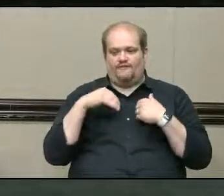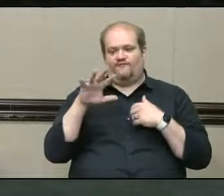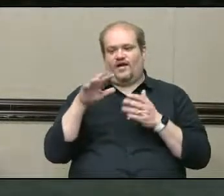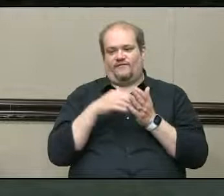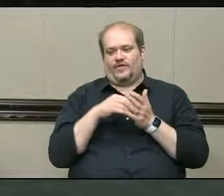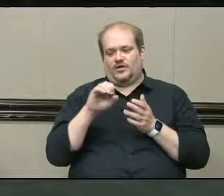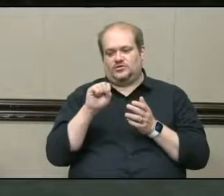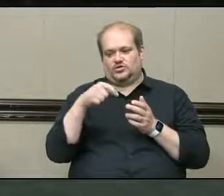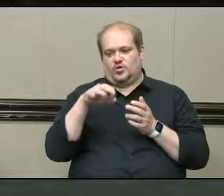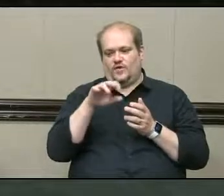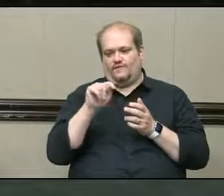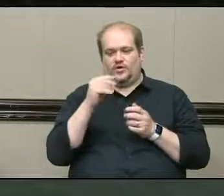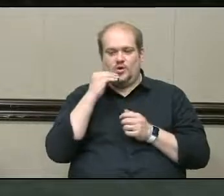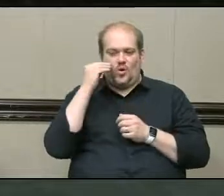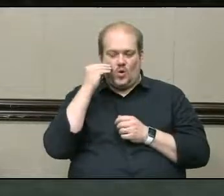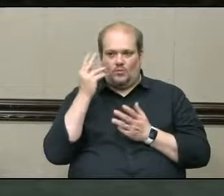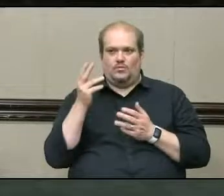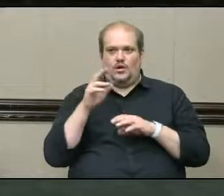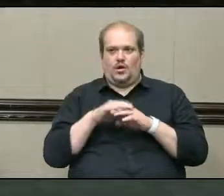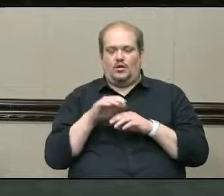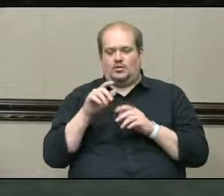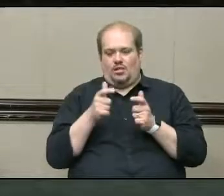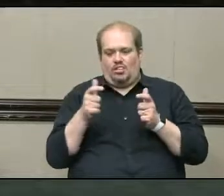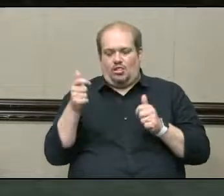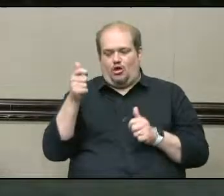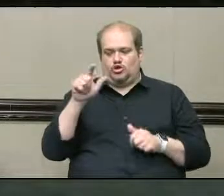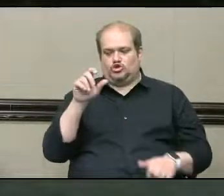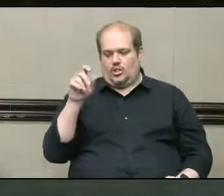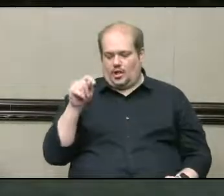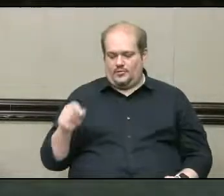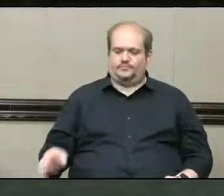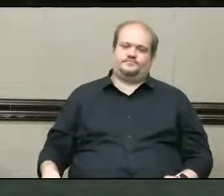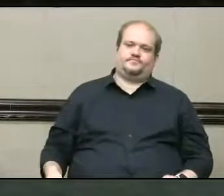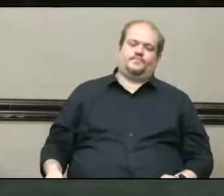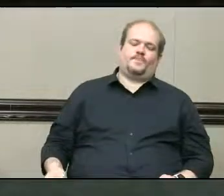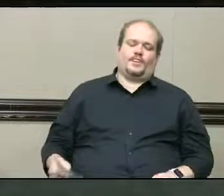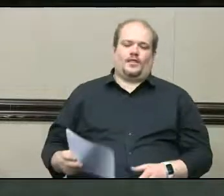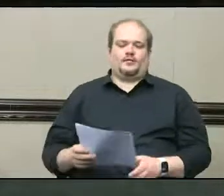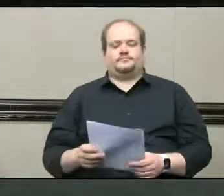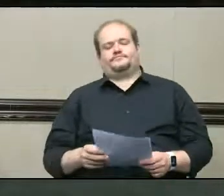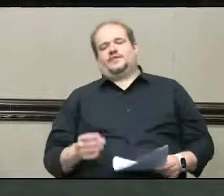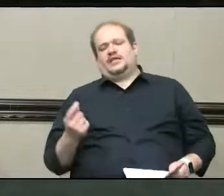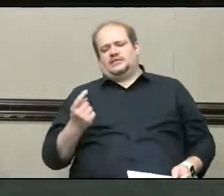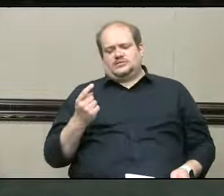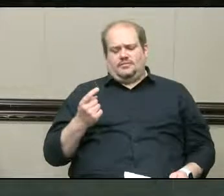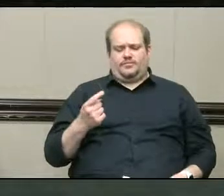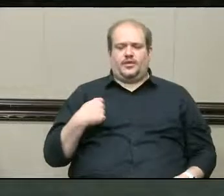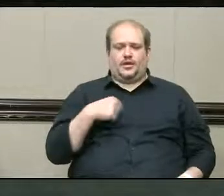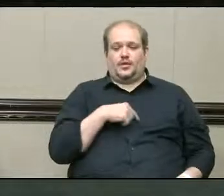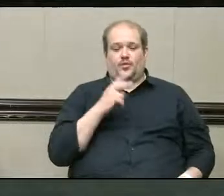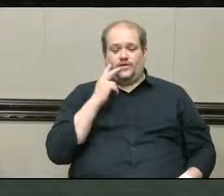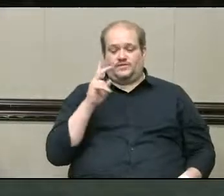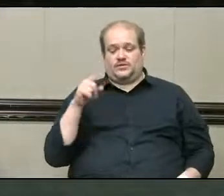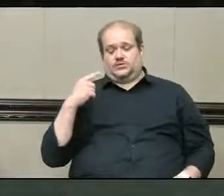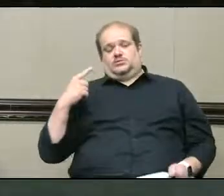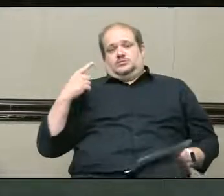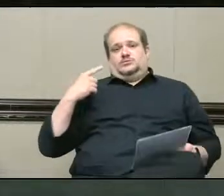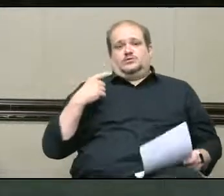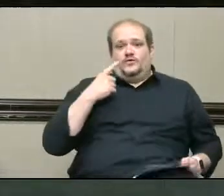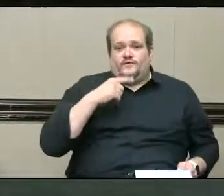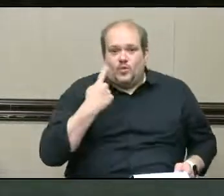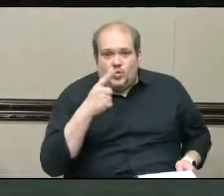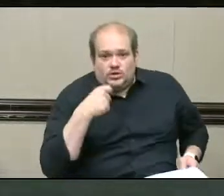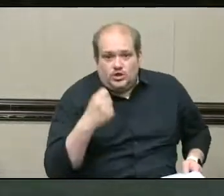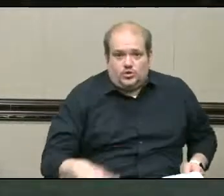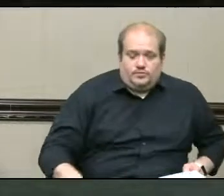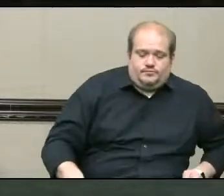square foot home on a larger lot. So it is something that we've been seeing over the past